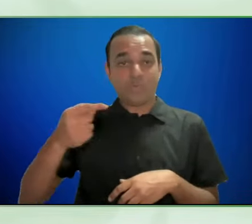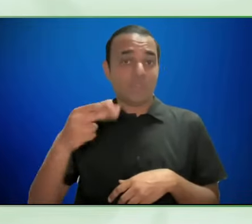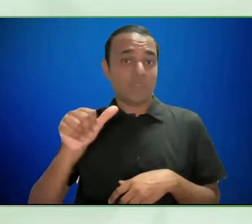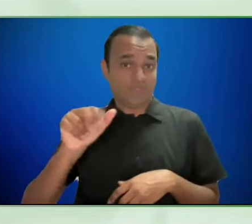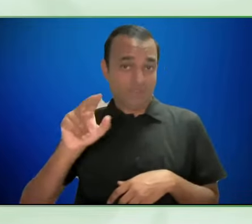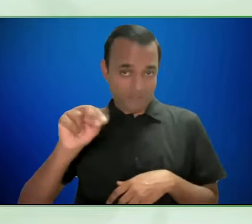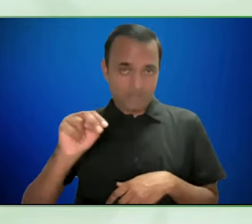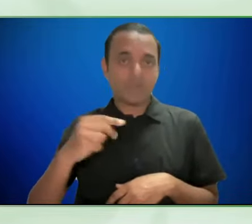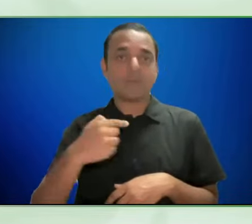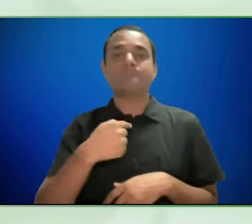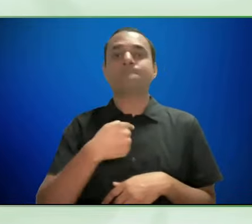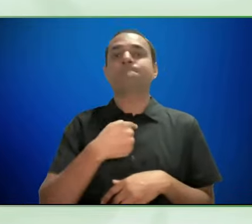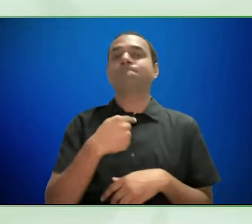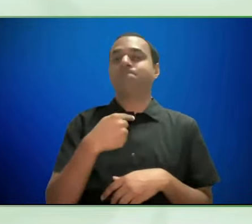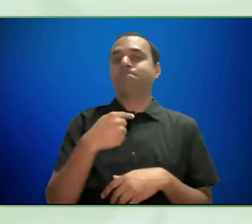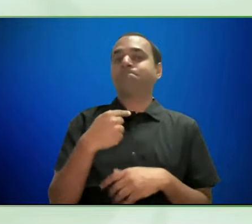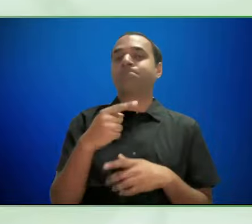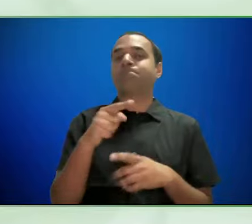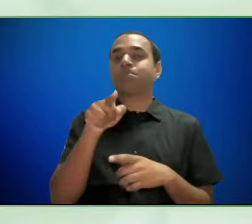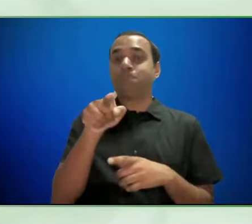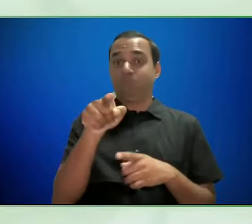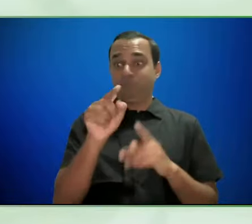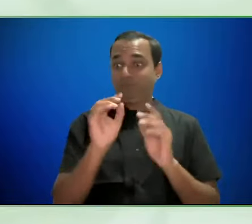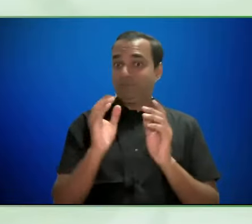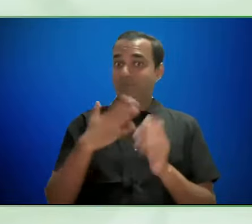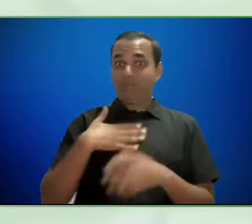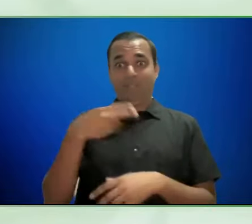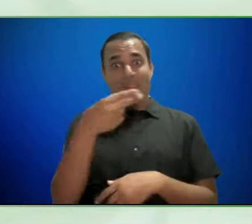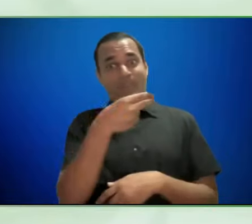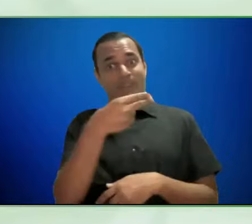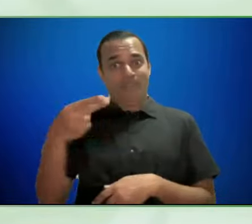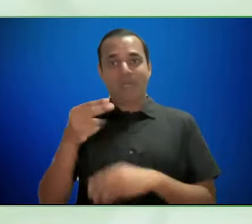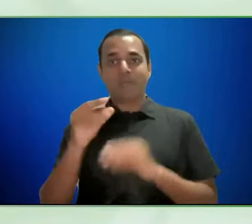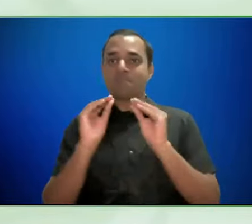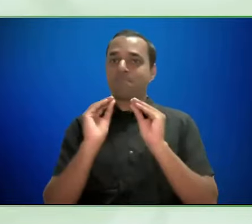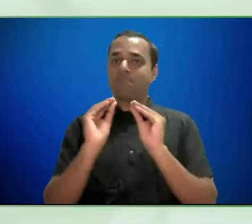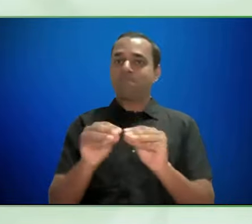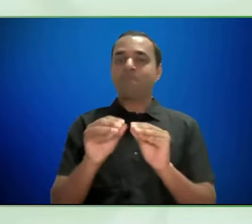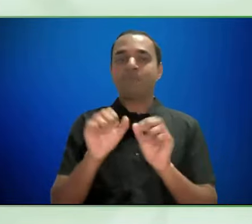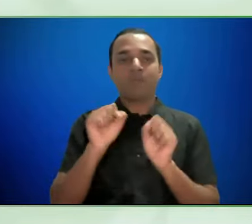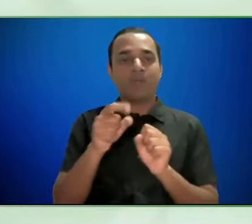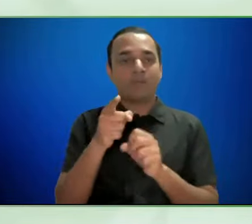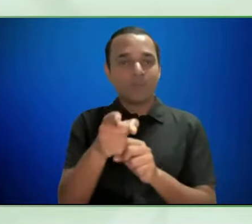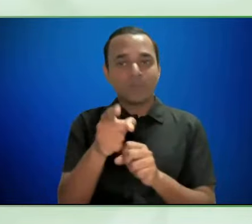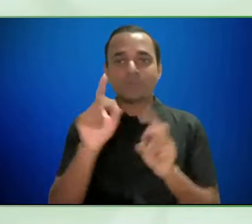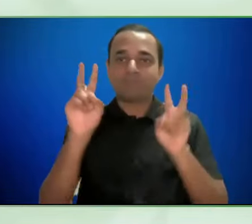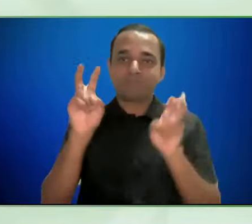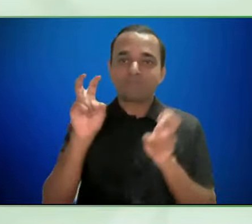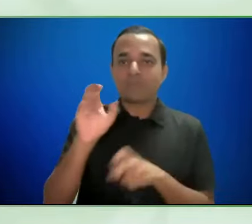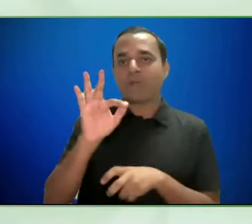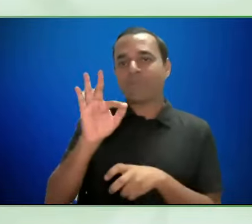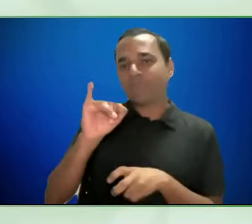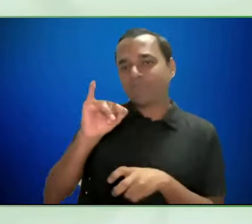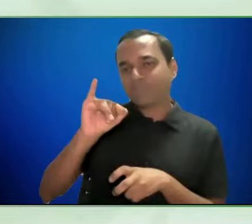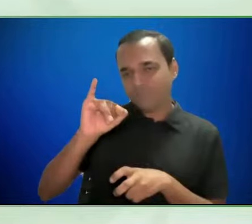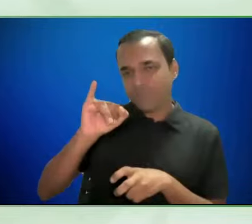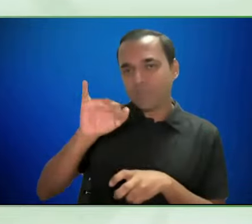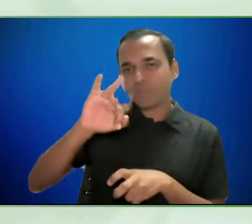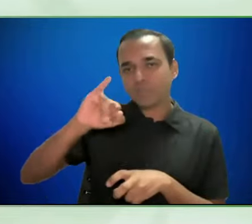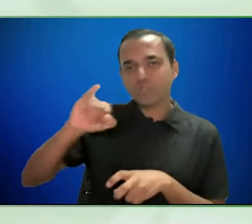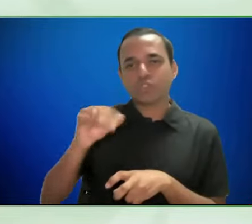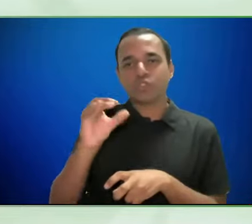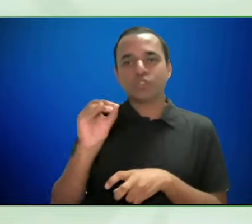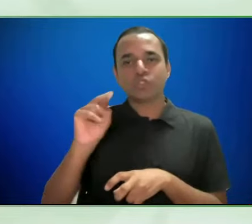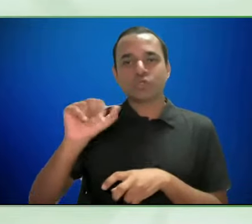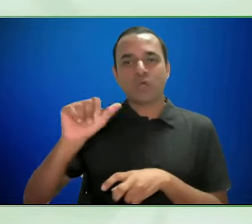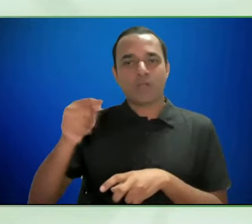the world. Yes. When did we... Well, maybe we should let the interviewer ask the questions. Of course. Yes, because